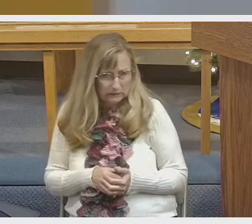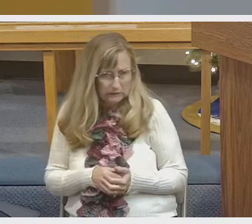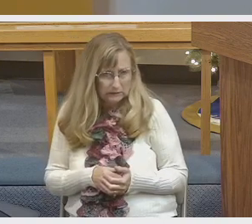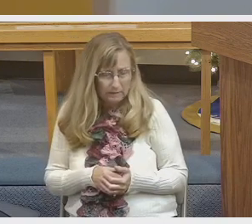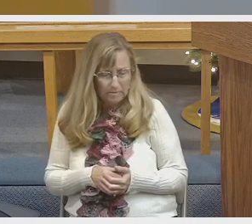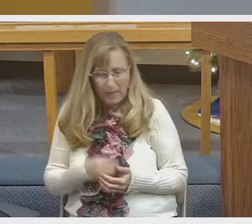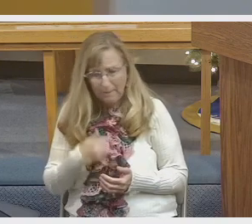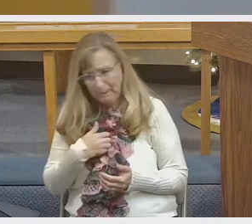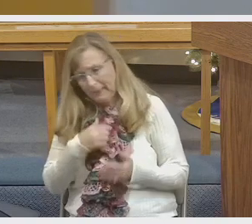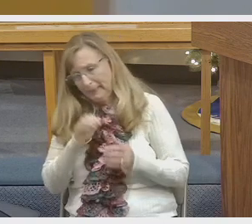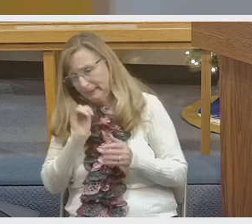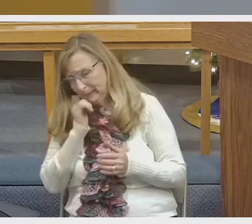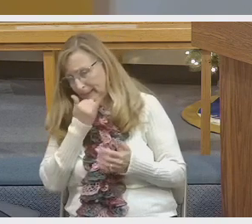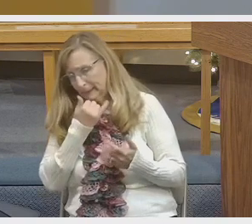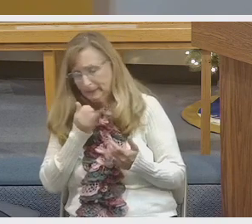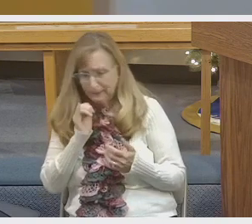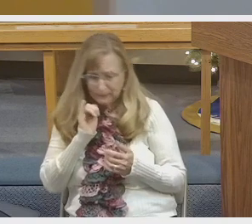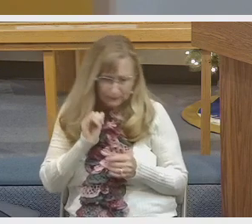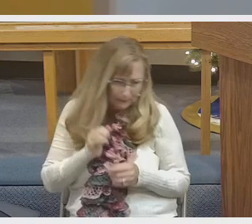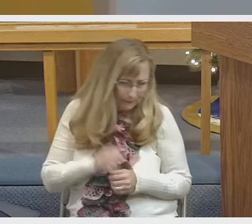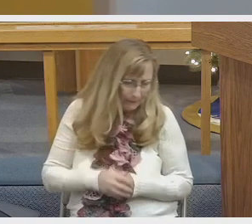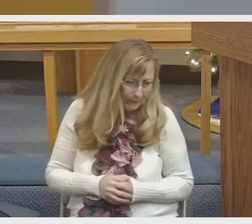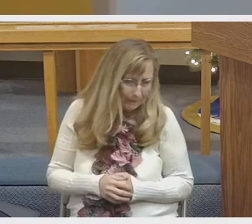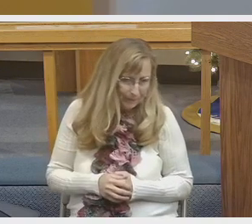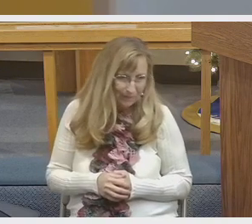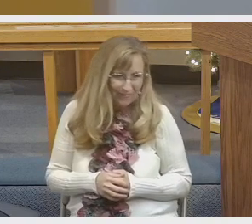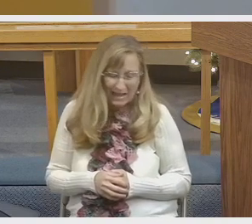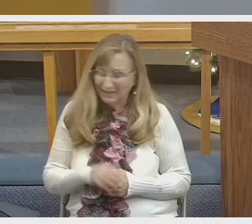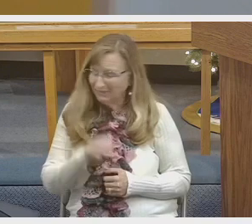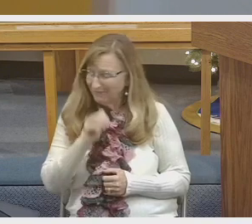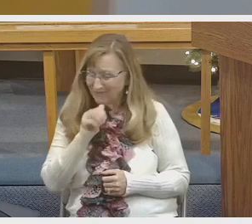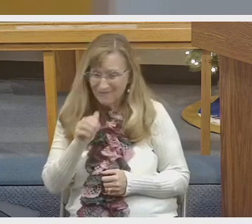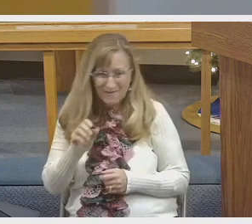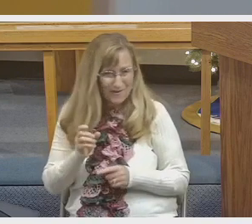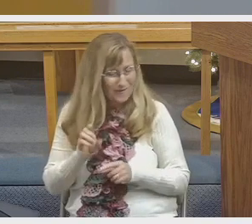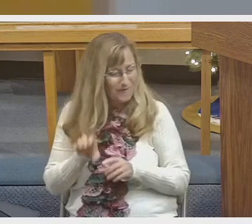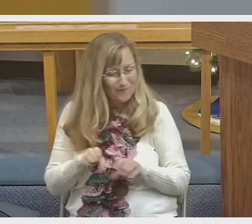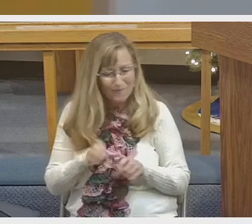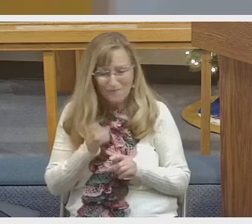I had a boo-boo. I didn't do it right.